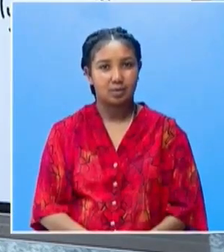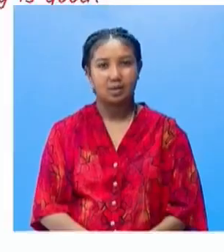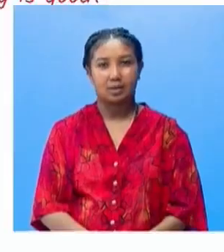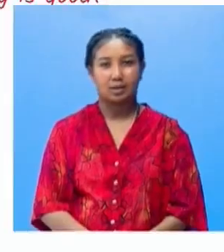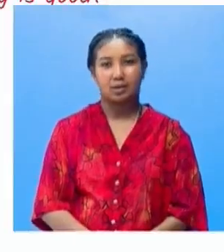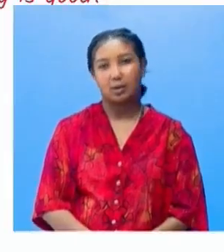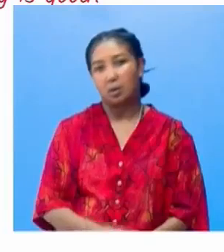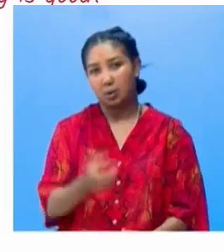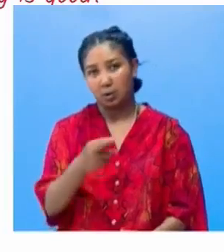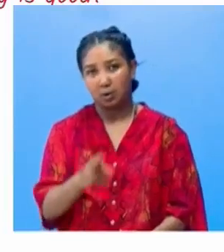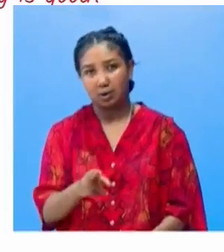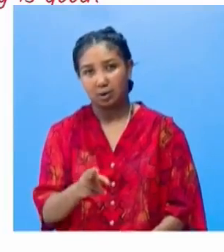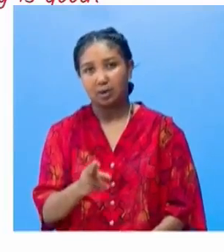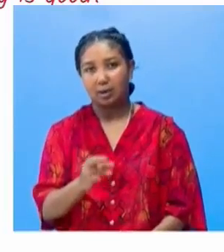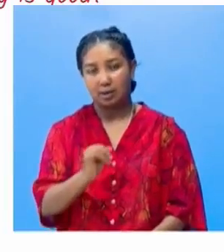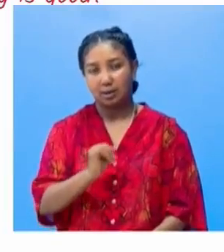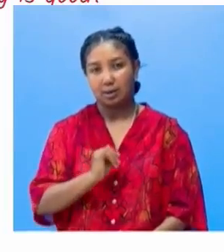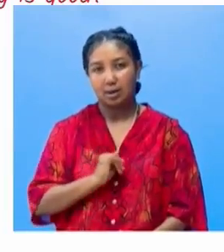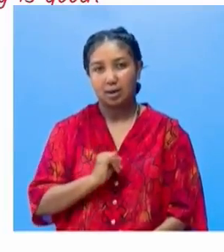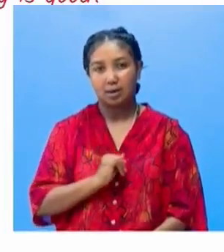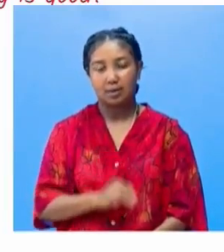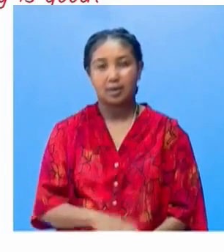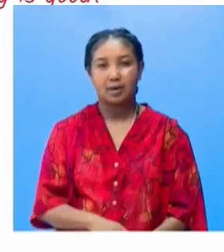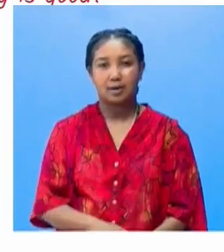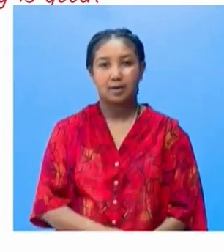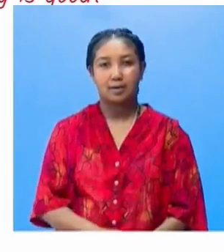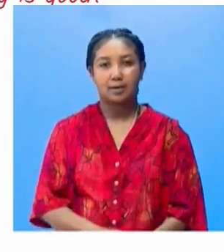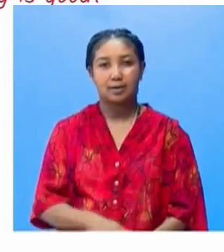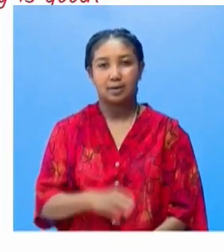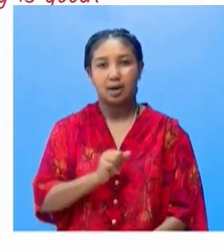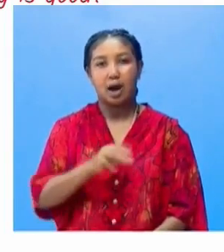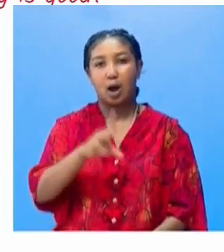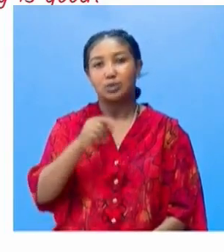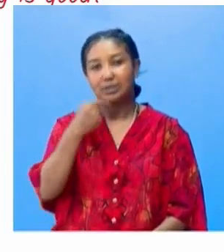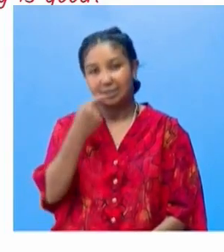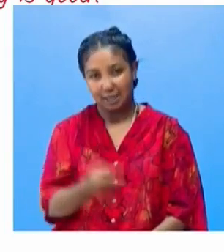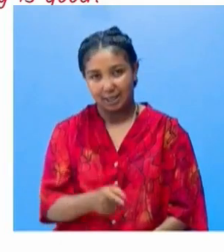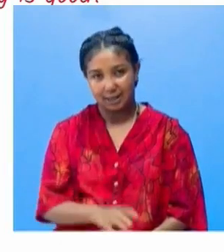love to say, or I would say, yeah? I would say,